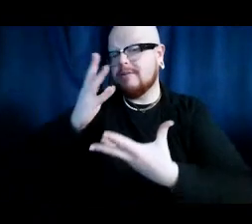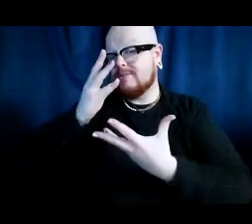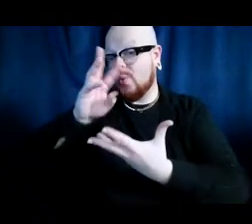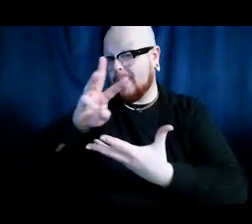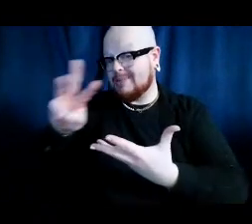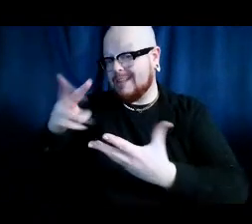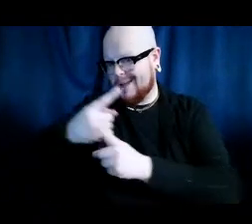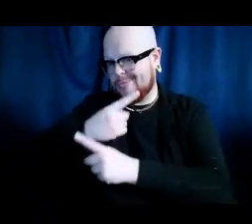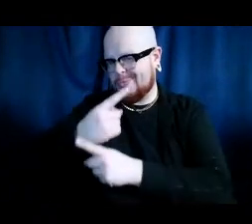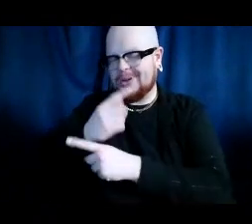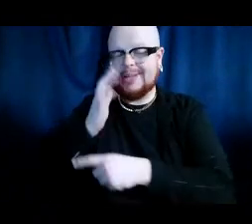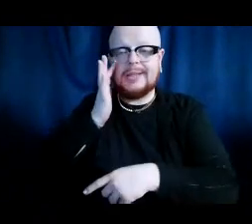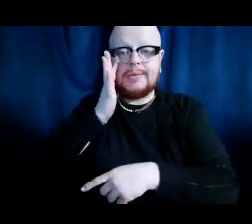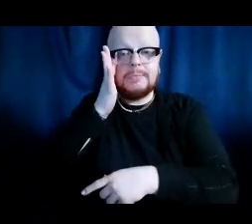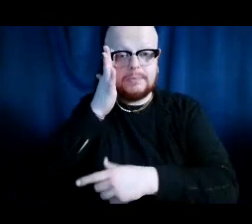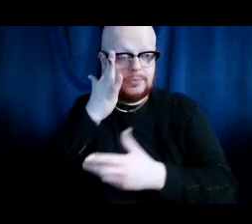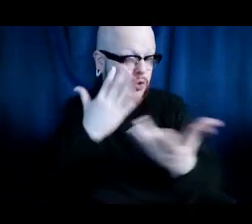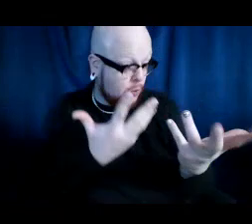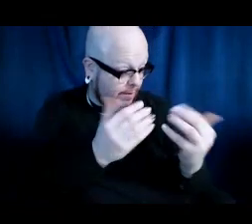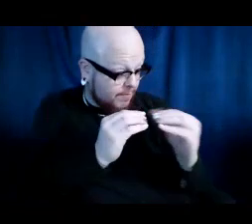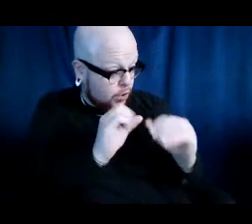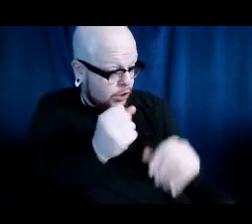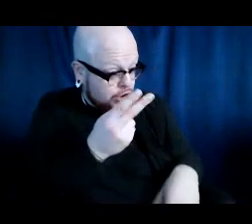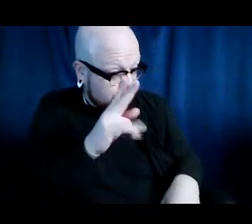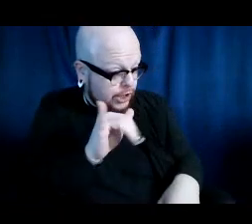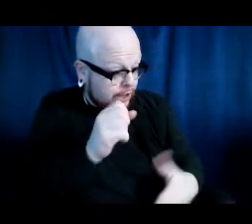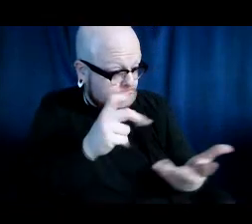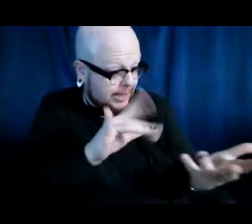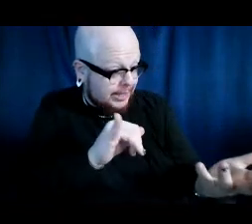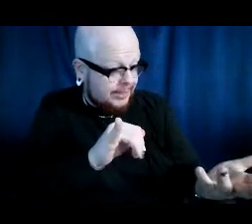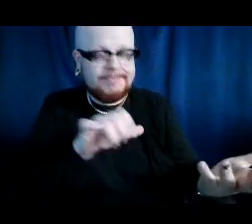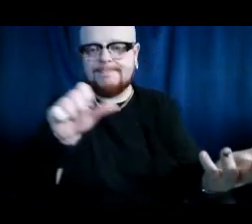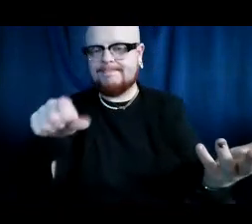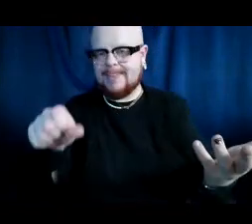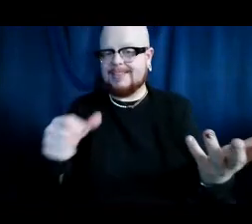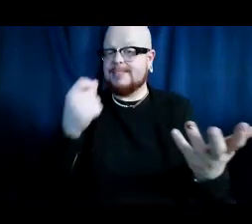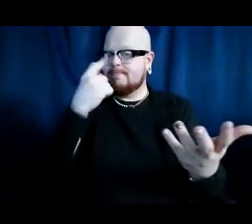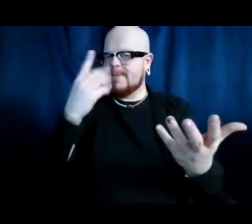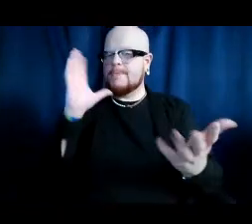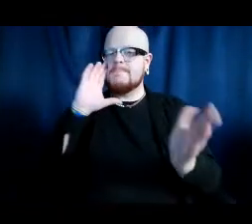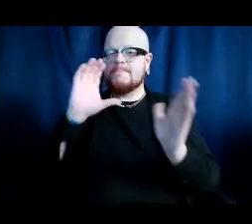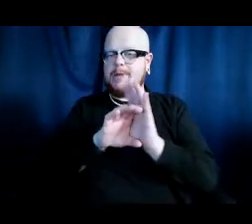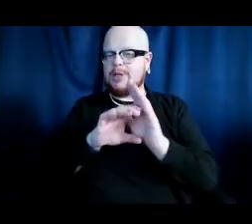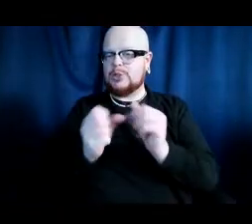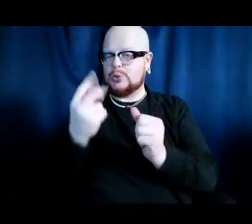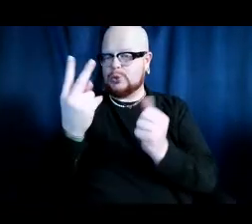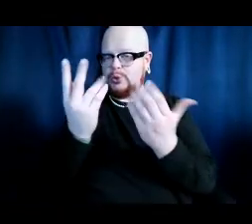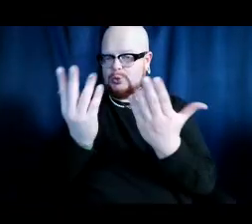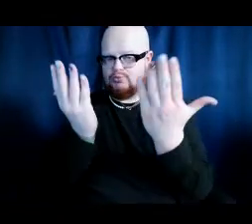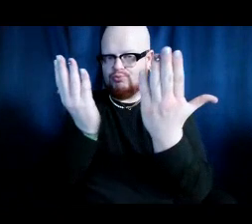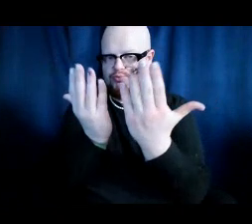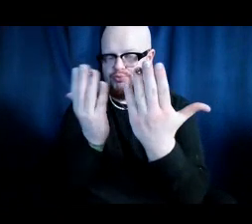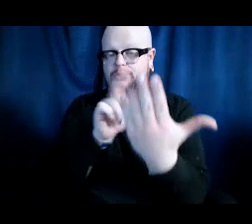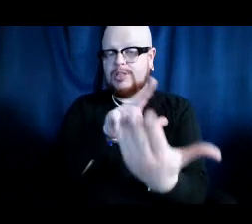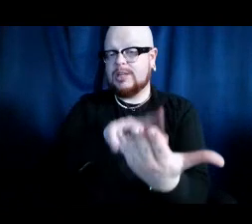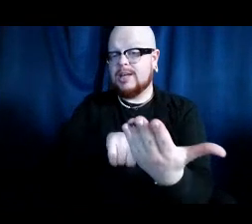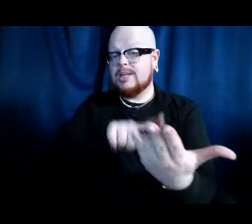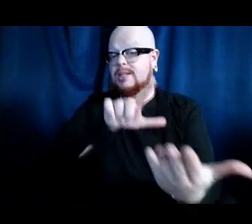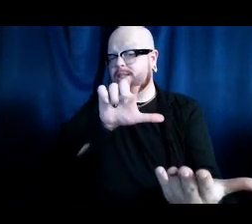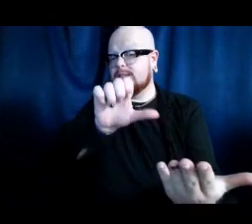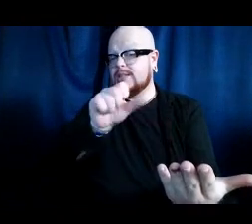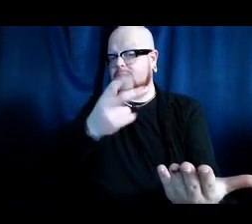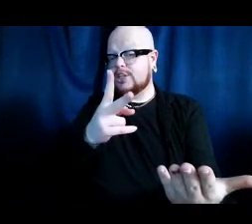slide shows two cupcake images with their names written. The Lush Velvet Cupcake shows the price per dozen. The Mississippi